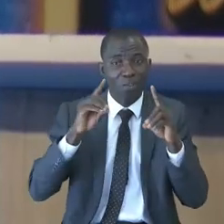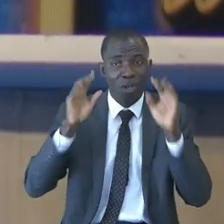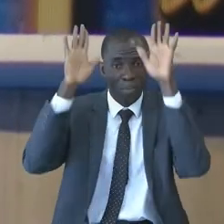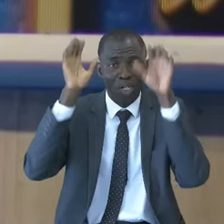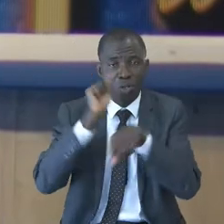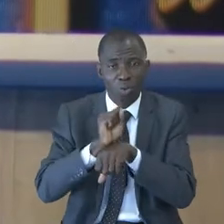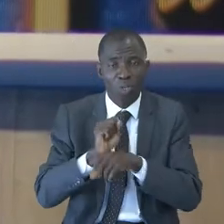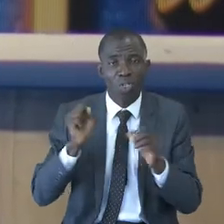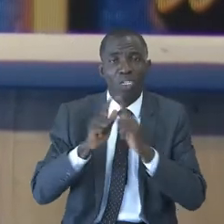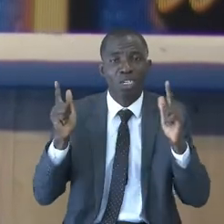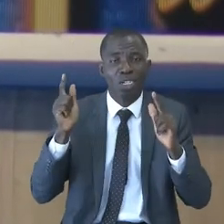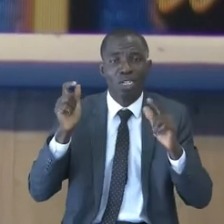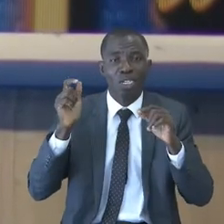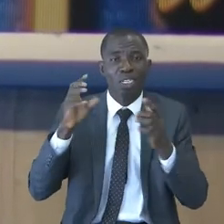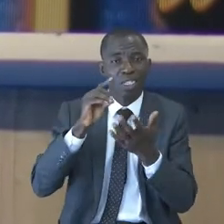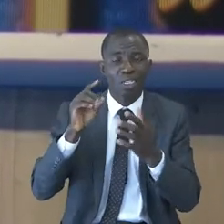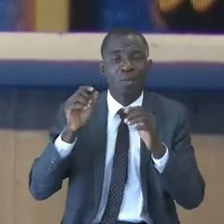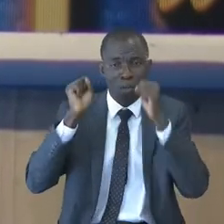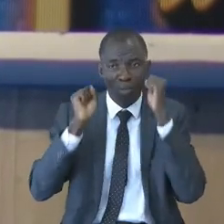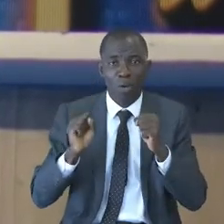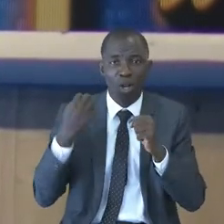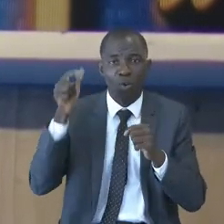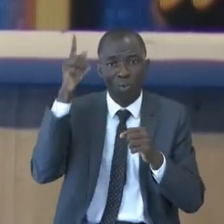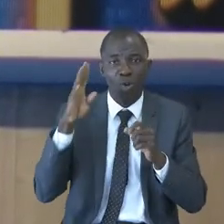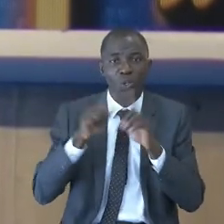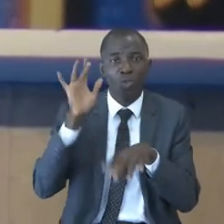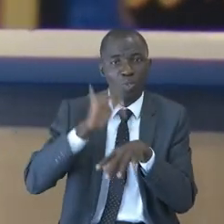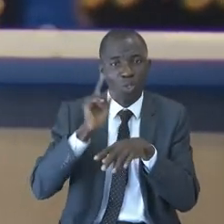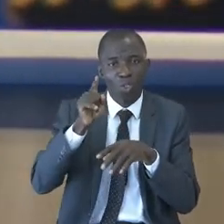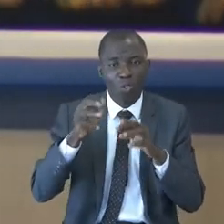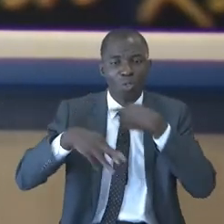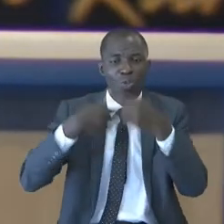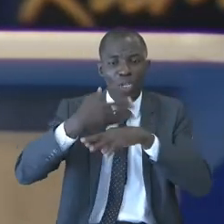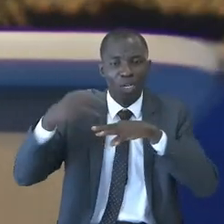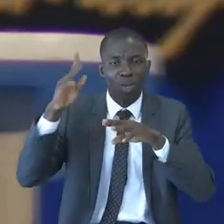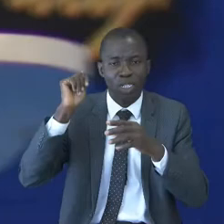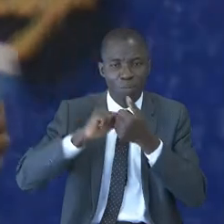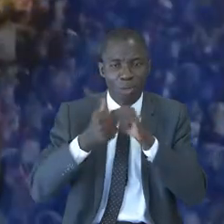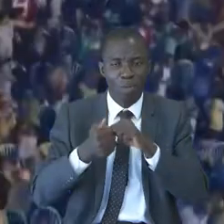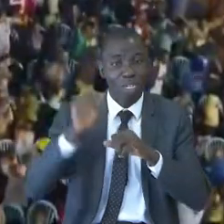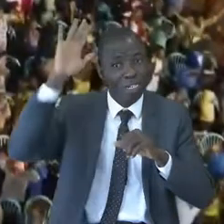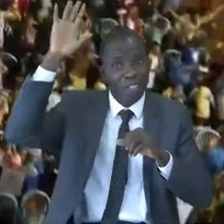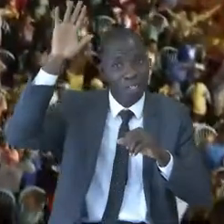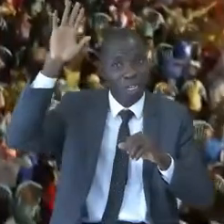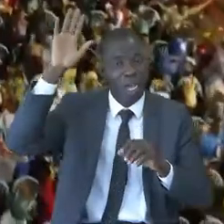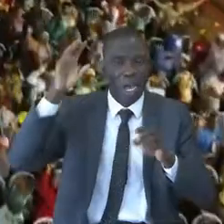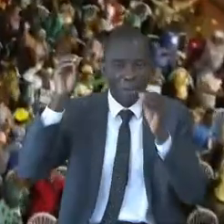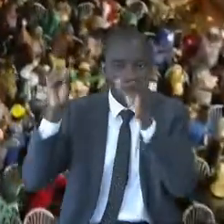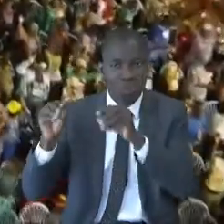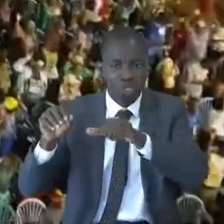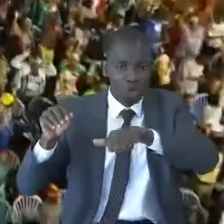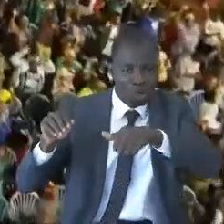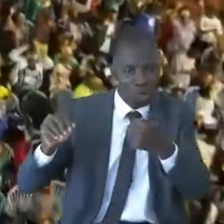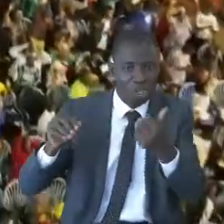supernatural power to touch you. Roll away the problem. Raise up that hand and lay the hand where you have